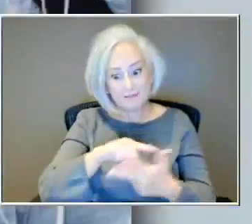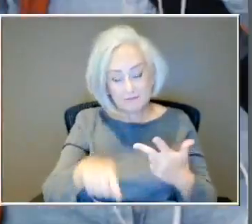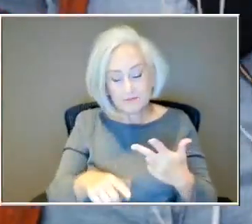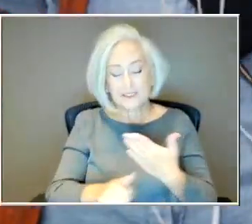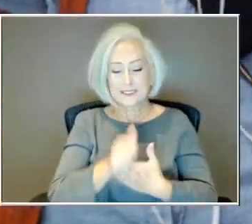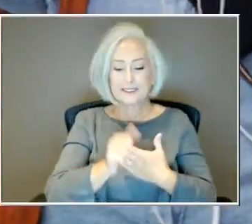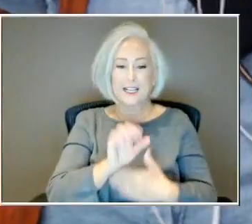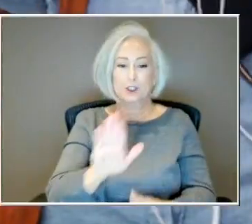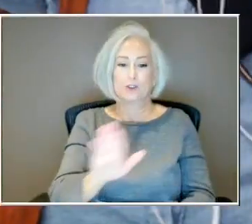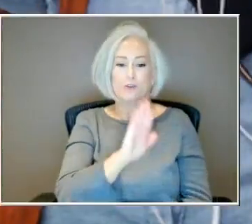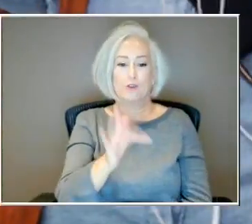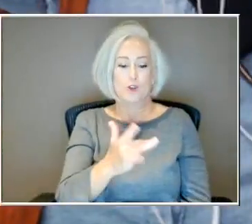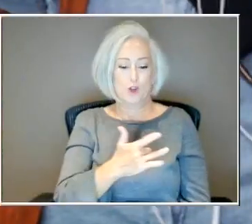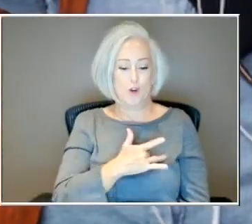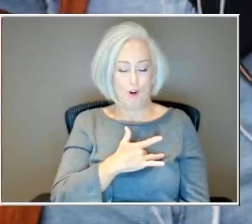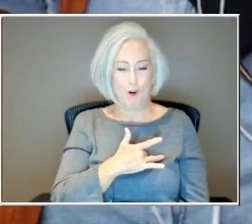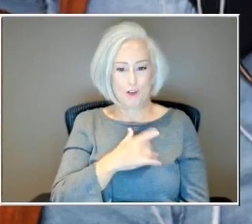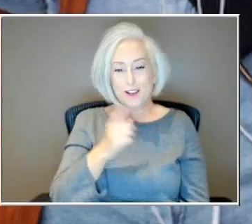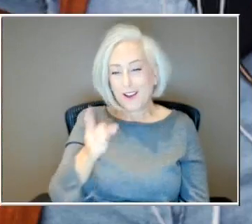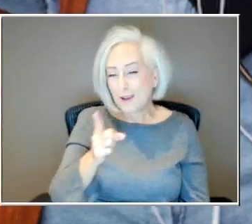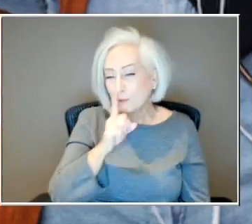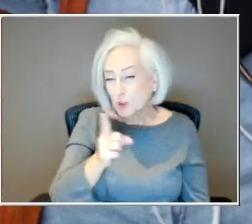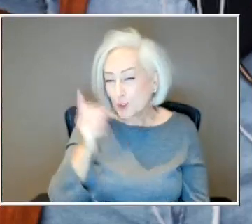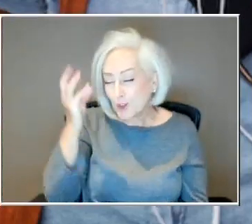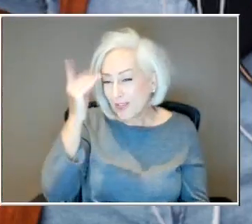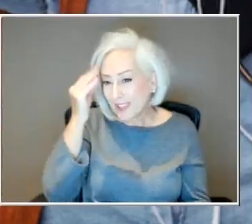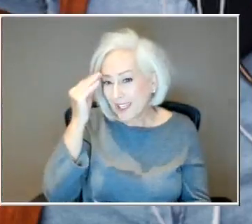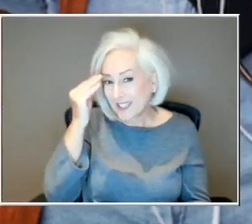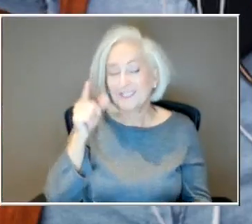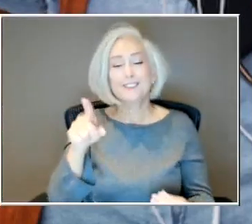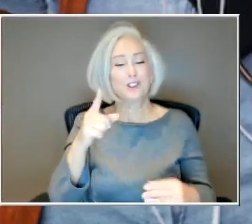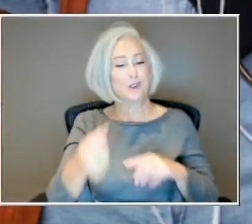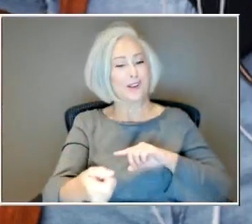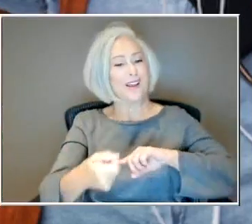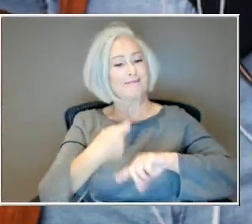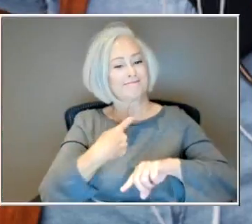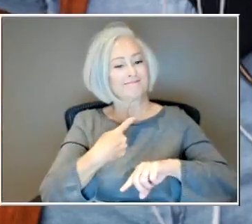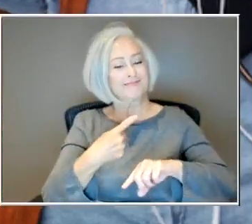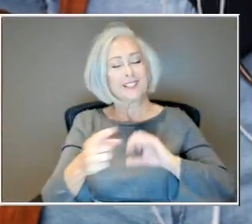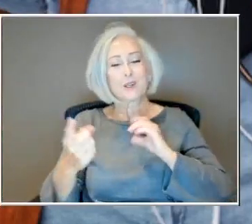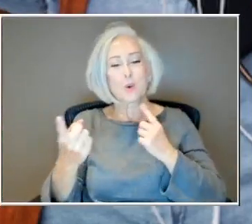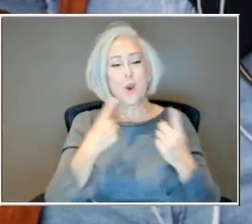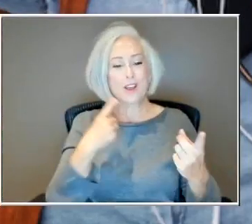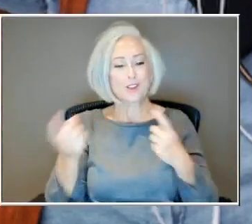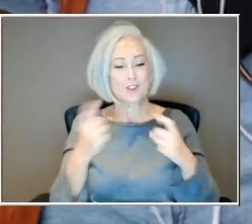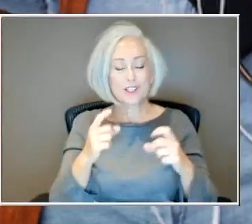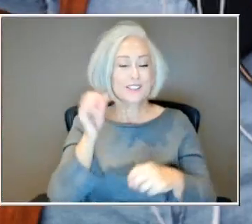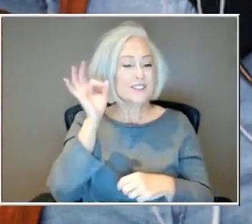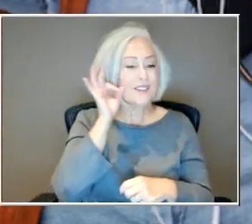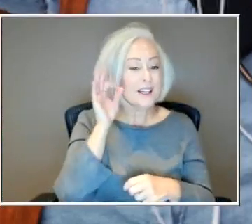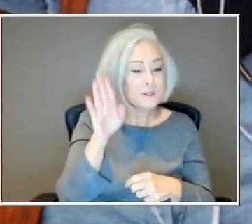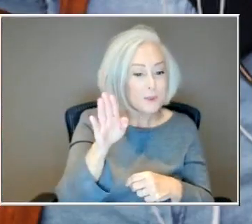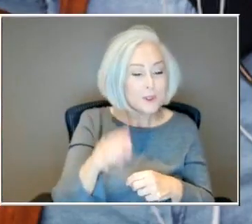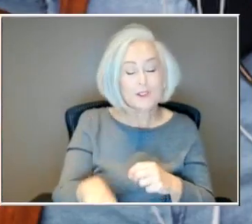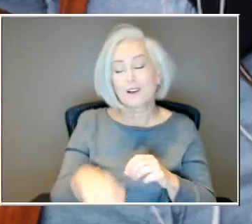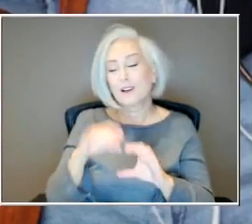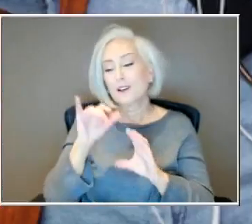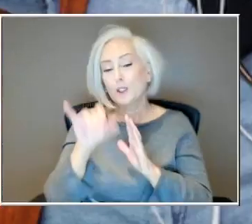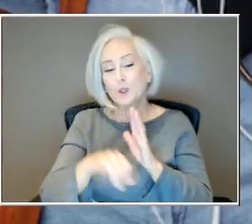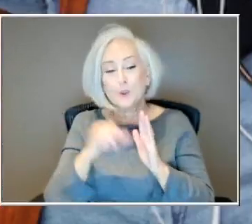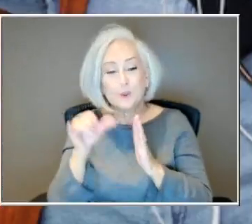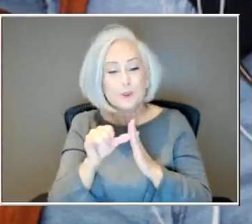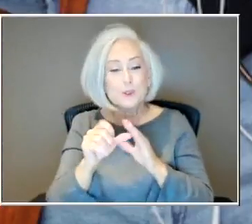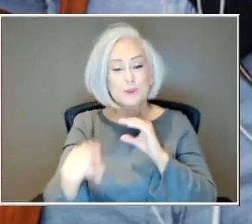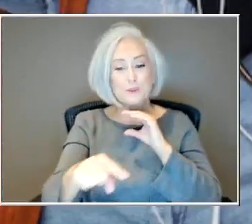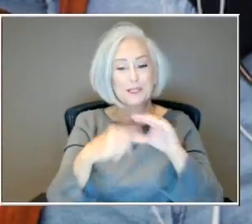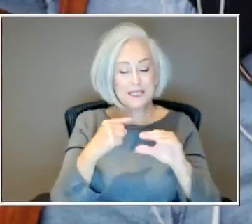lots to think about, and we bet you have questions, so send those in using the chat threads on YouTube or Facebook. You can email the Medical News Network. That